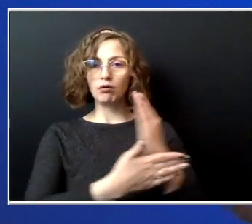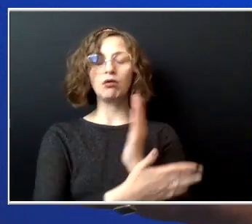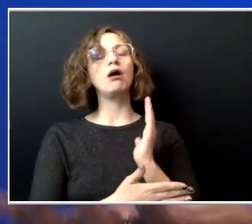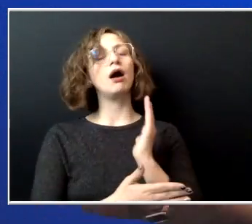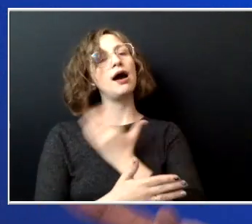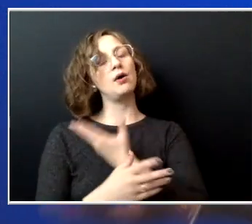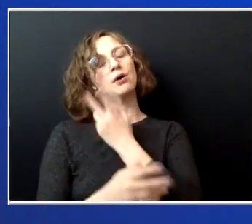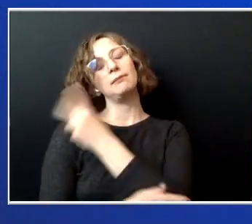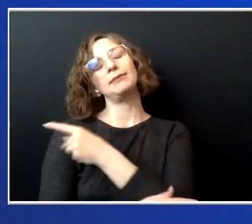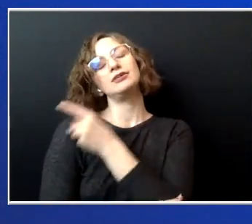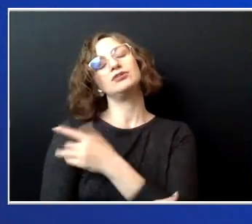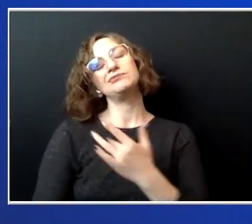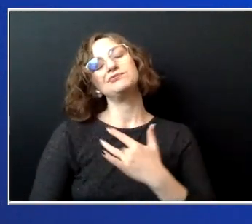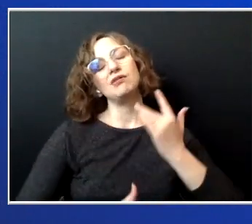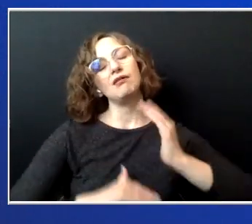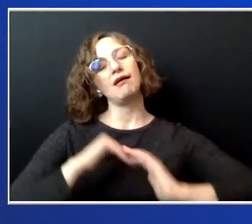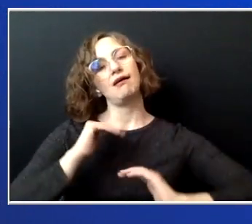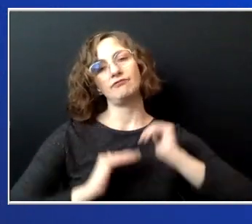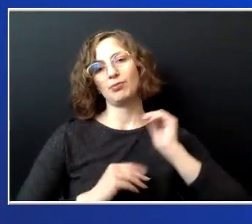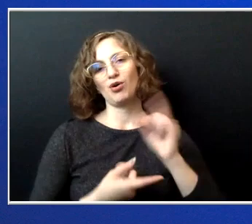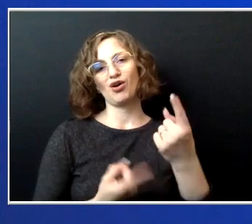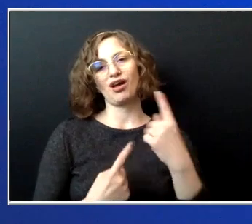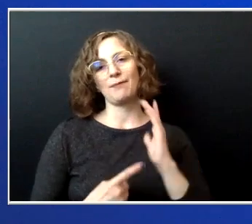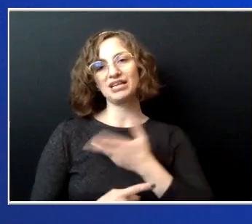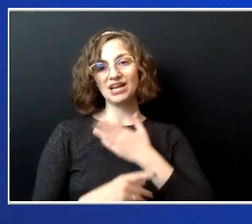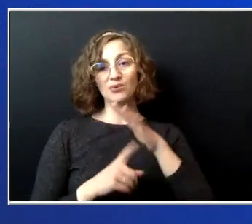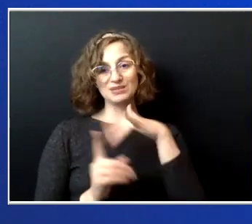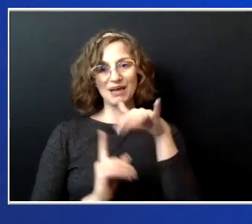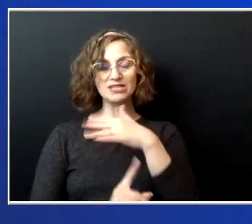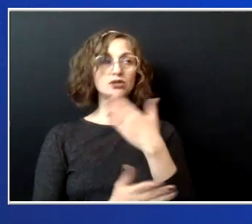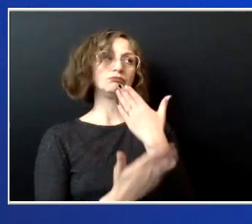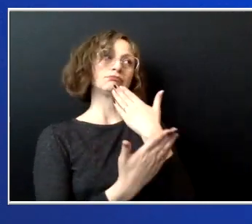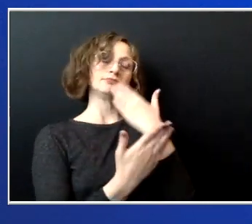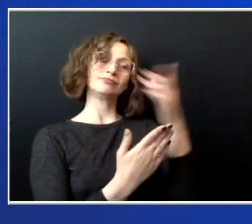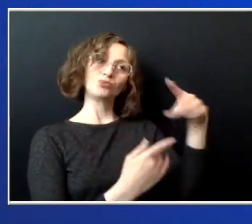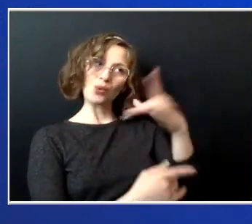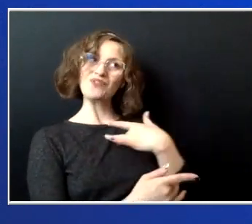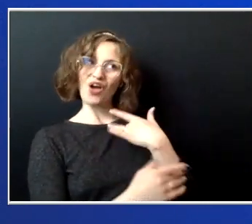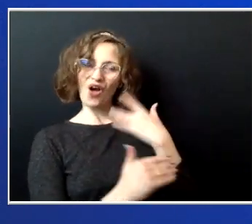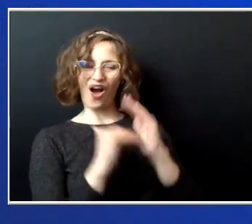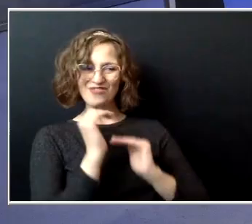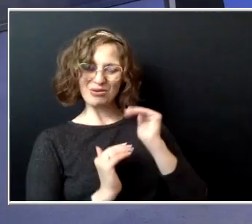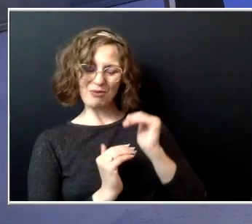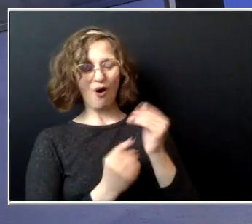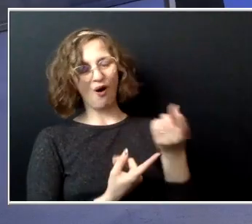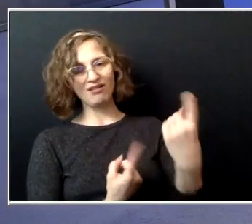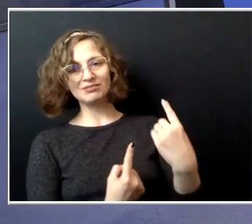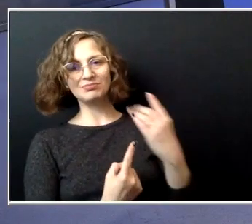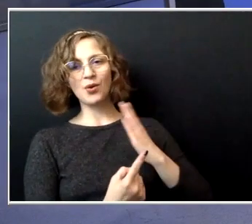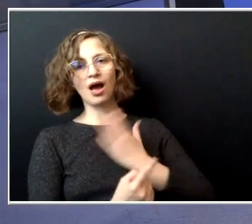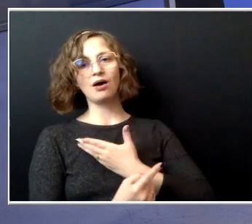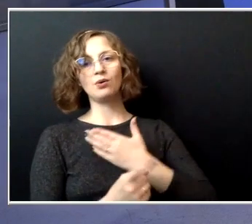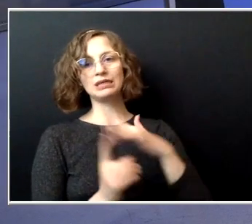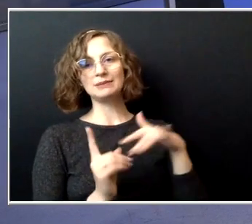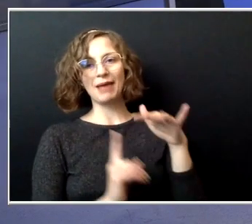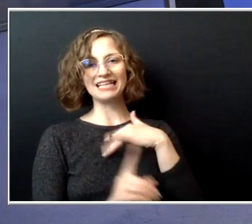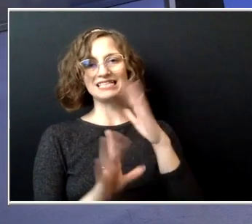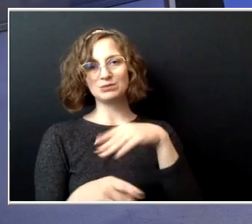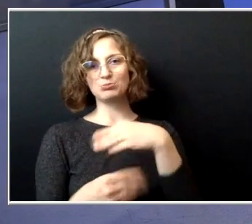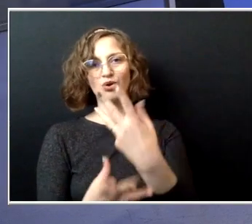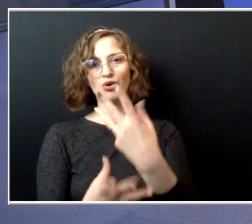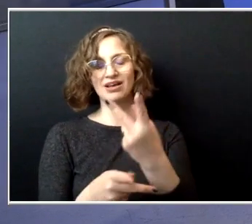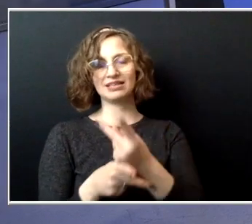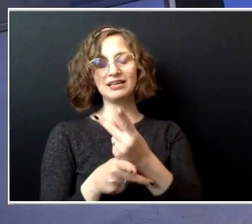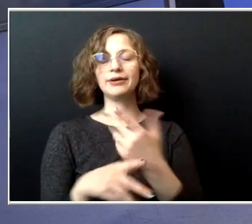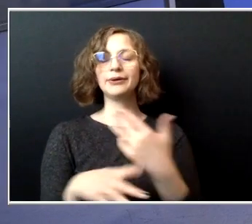so we are grateful that you guys feel comfortable being in our space to provide that care. Yeah, that's a pretty powerful solution,